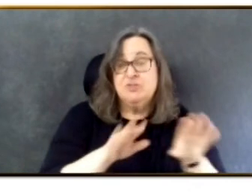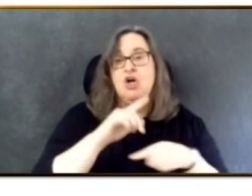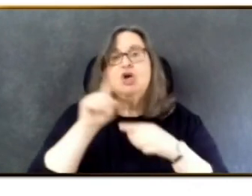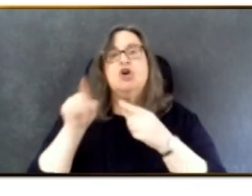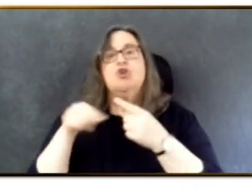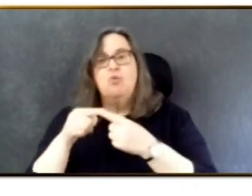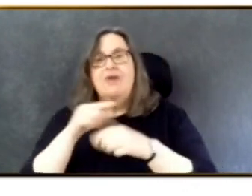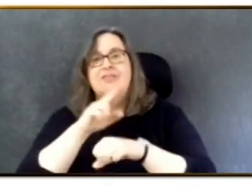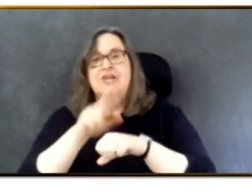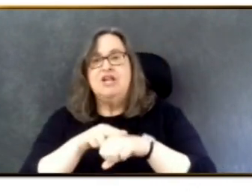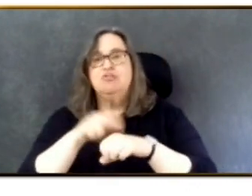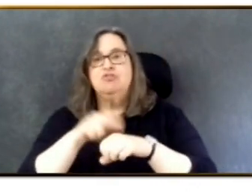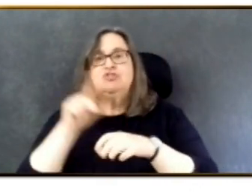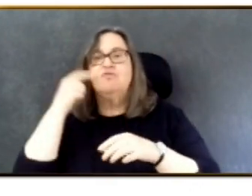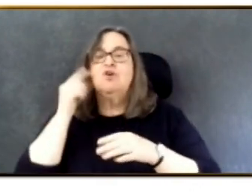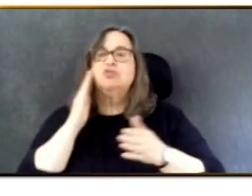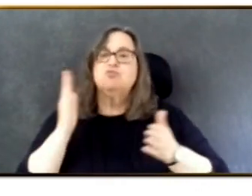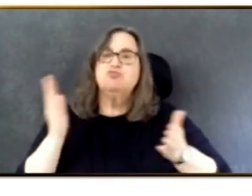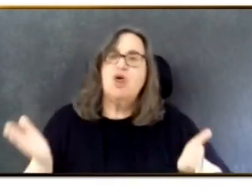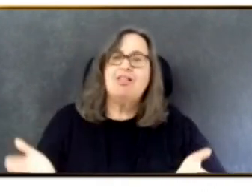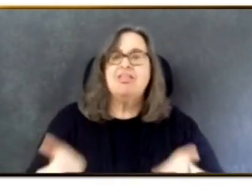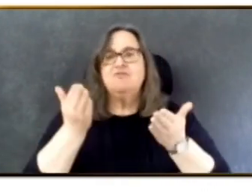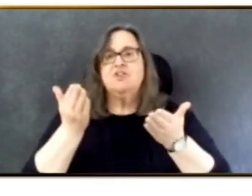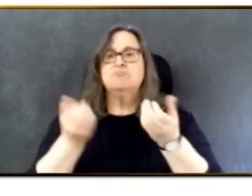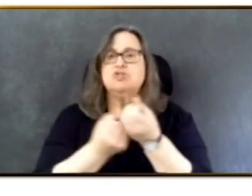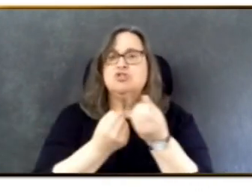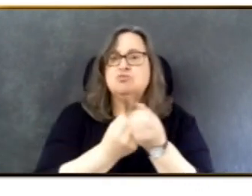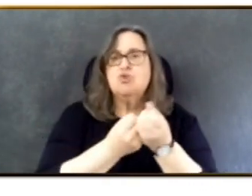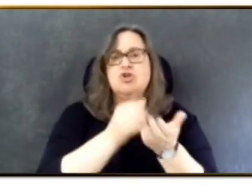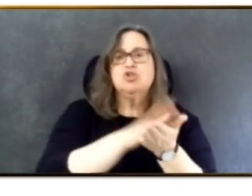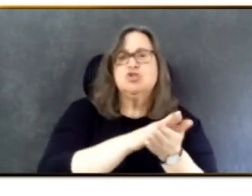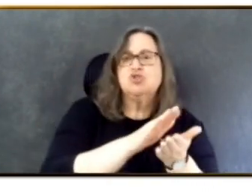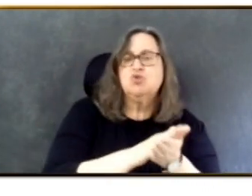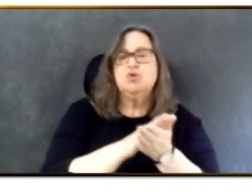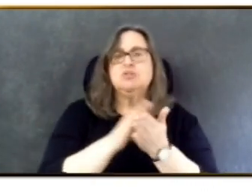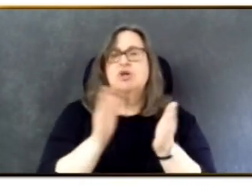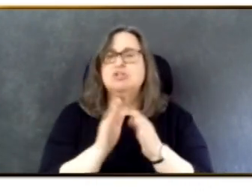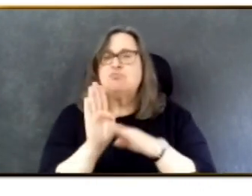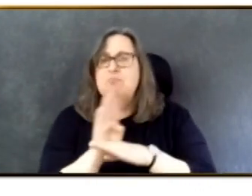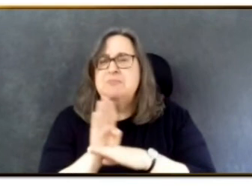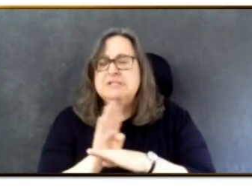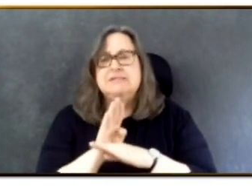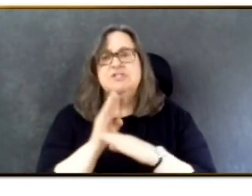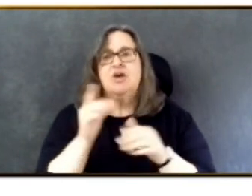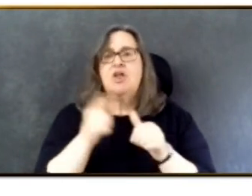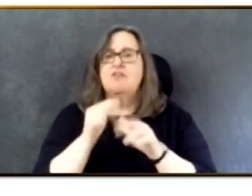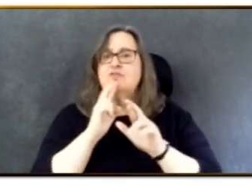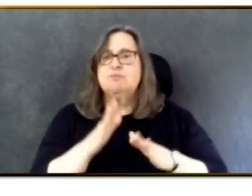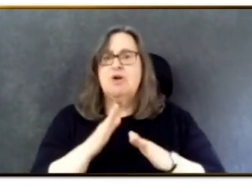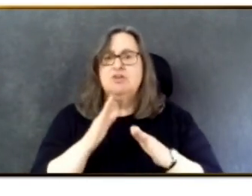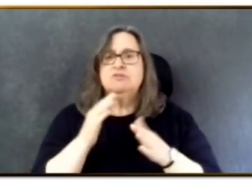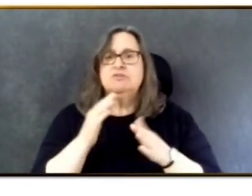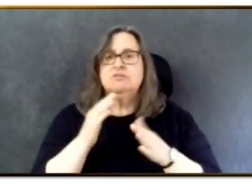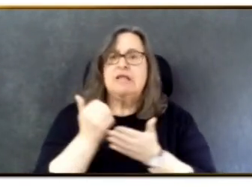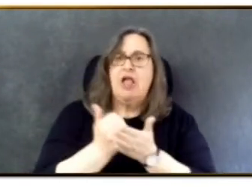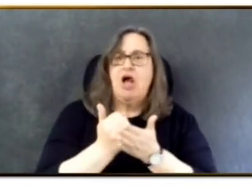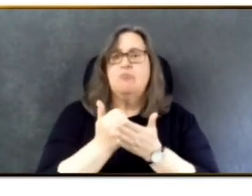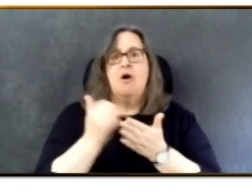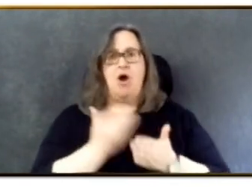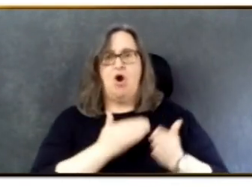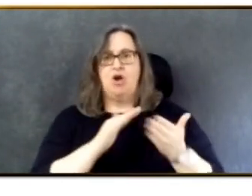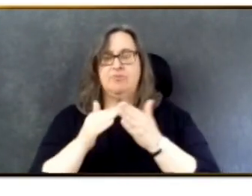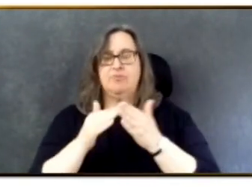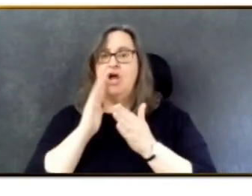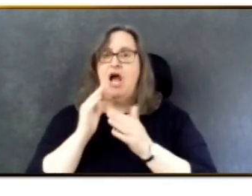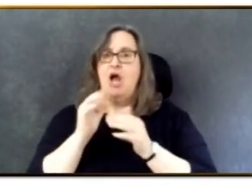up the schools, small businesses, and first responders who shape our communities. And I promise to continue fighting to get those